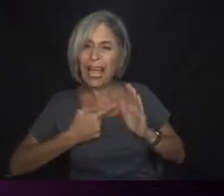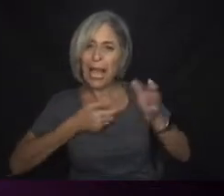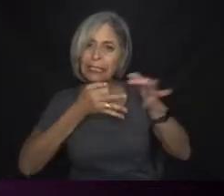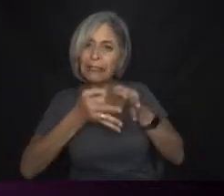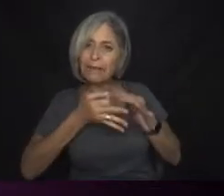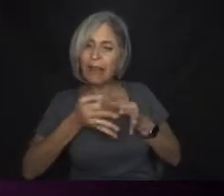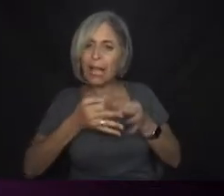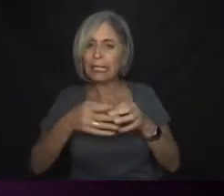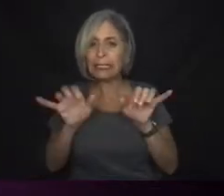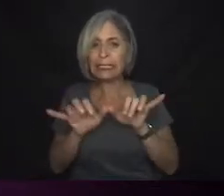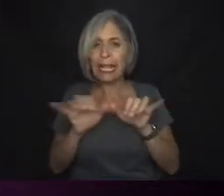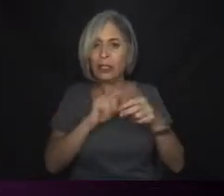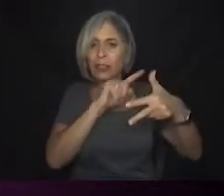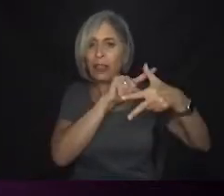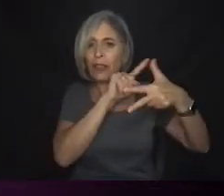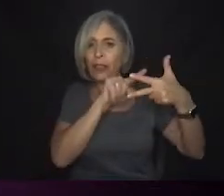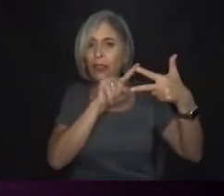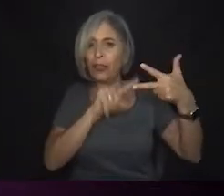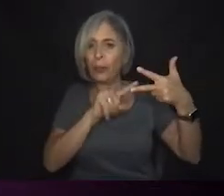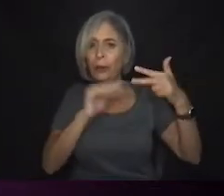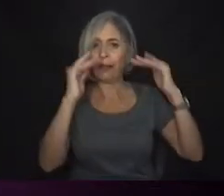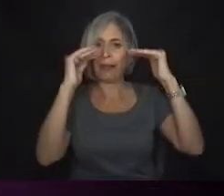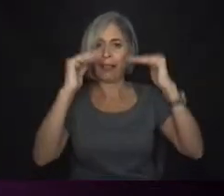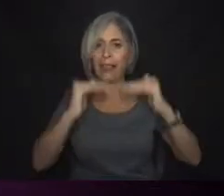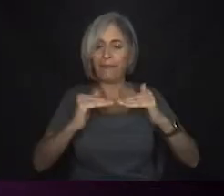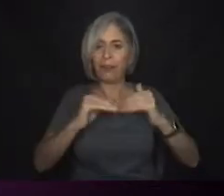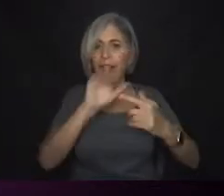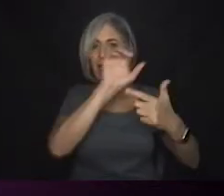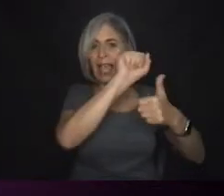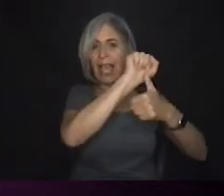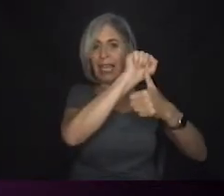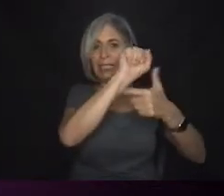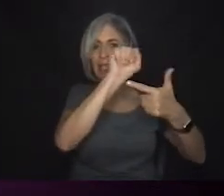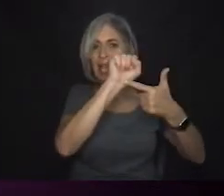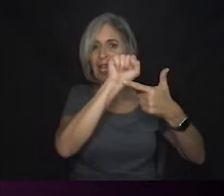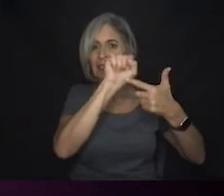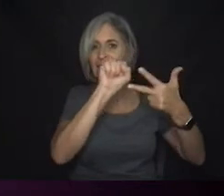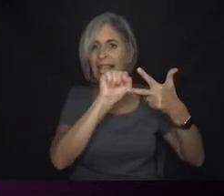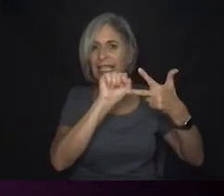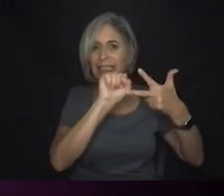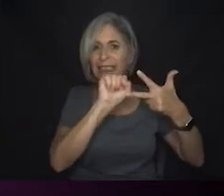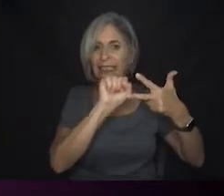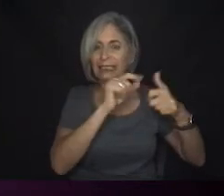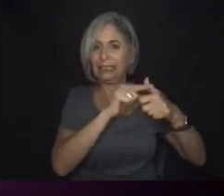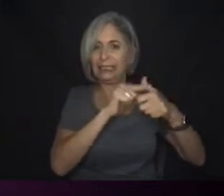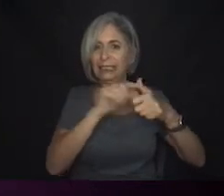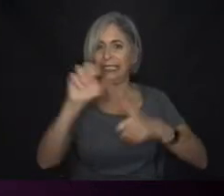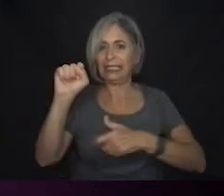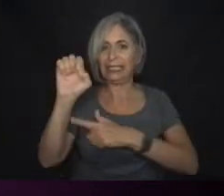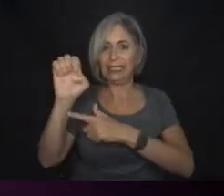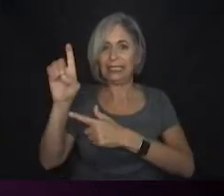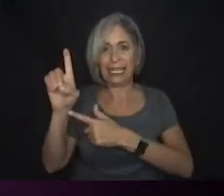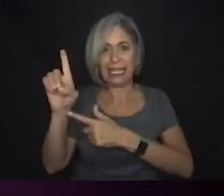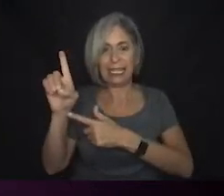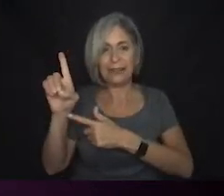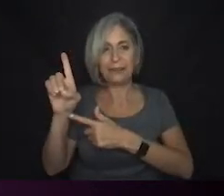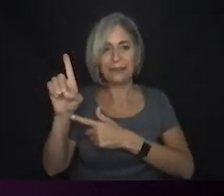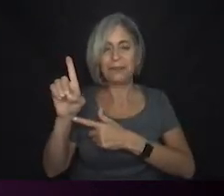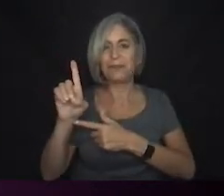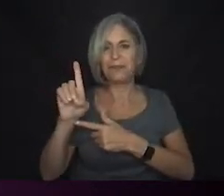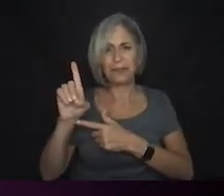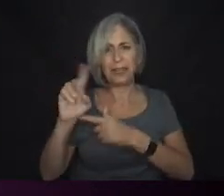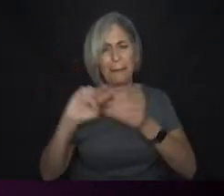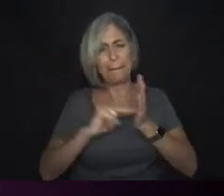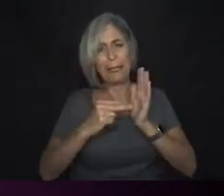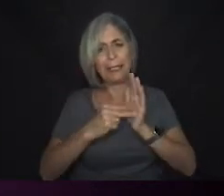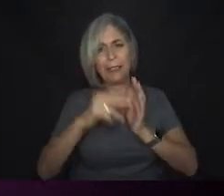defined scale at 3 levels. I call these the 3 S's of scale within this talk, and those are seed scale. This is, when